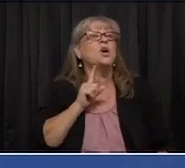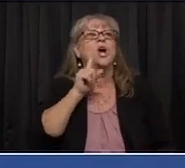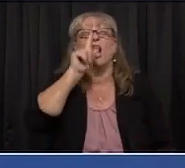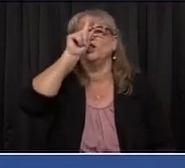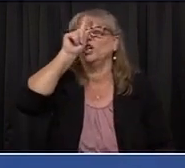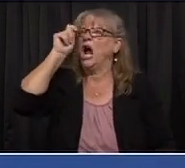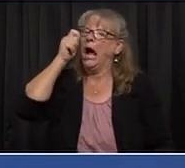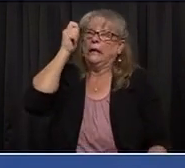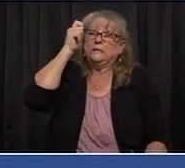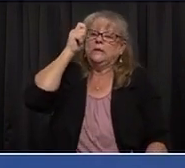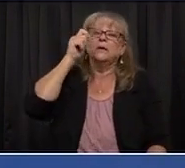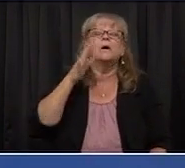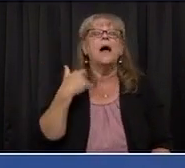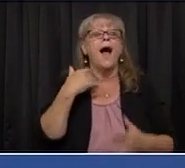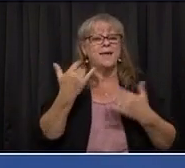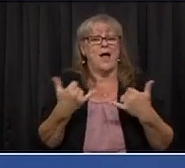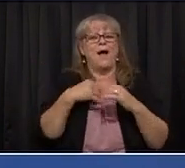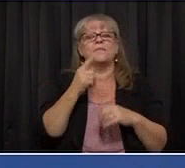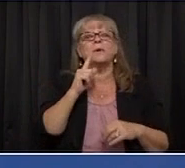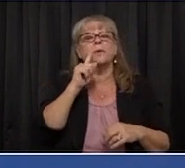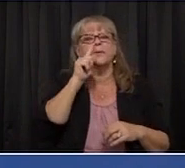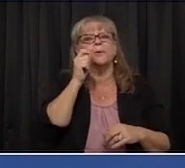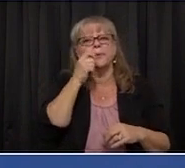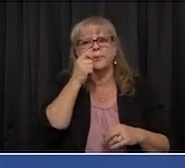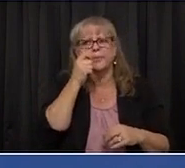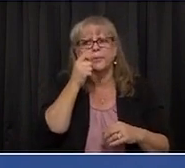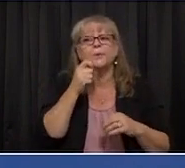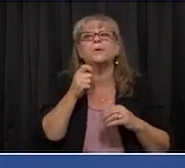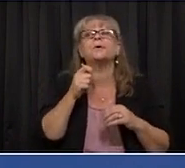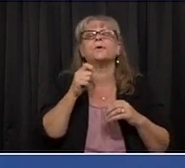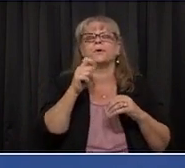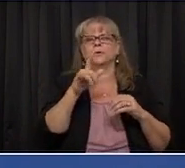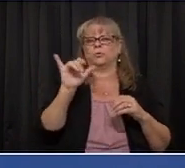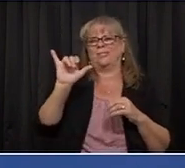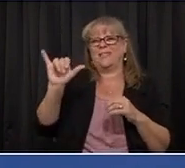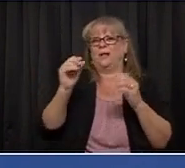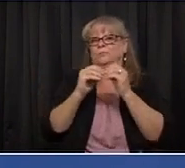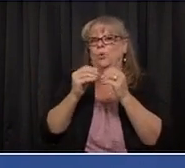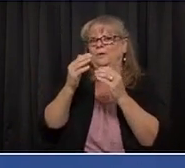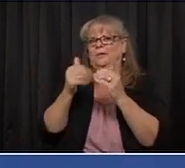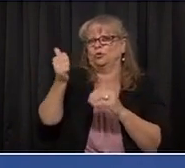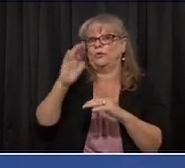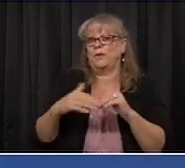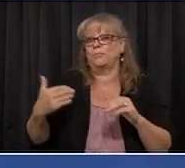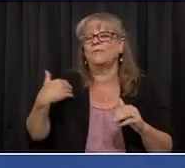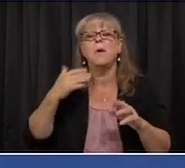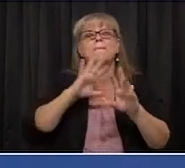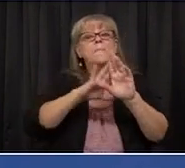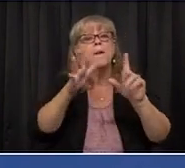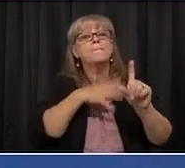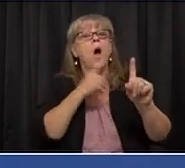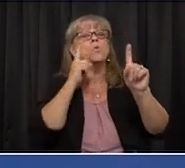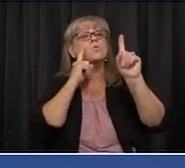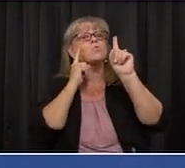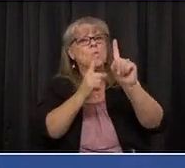it's moving towards easier. But testing needs to be easy, free, and quick for any Coloradan with